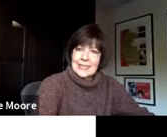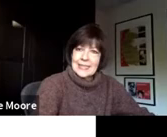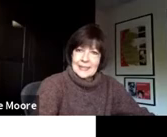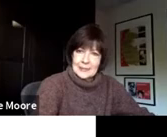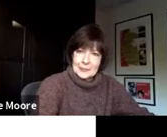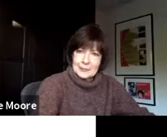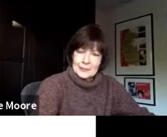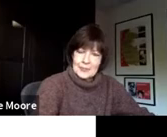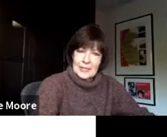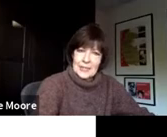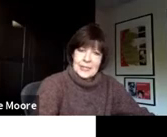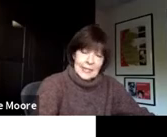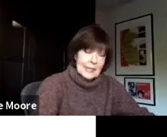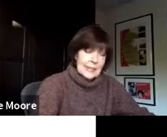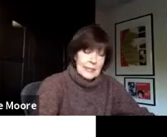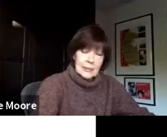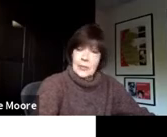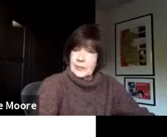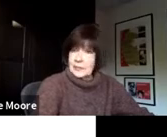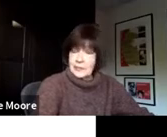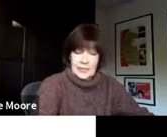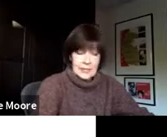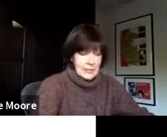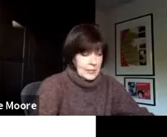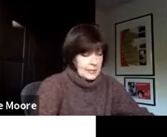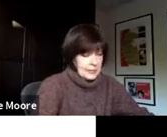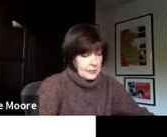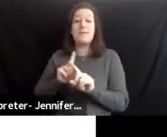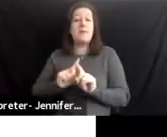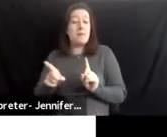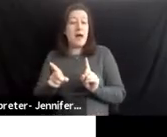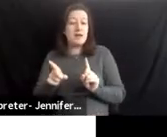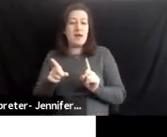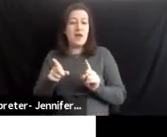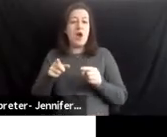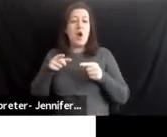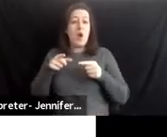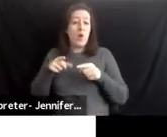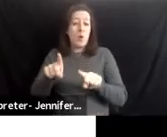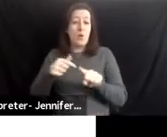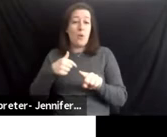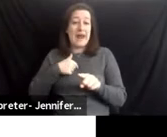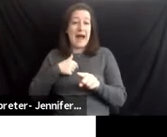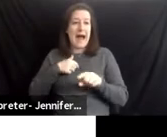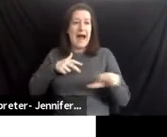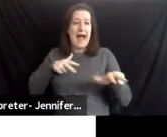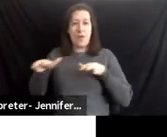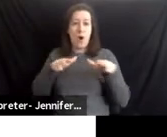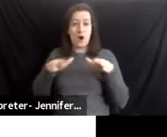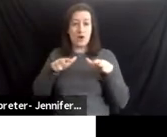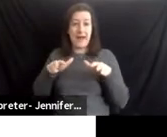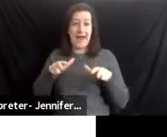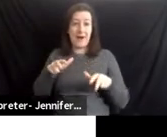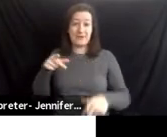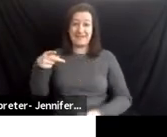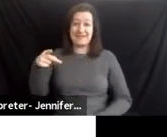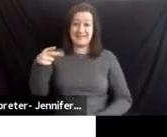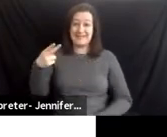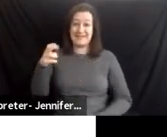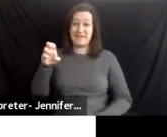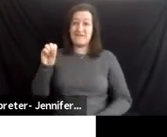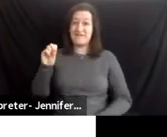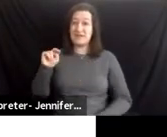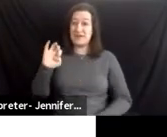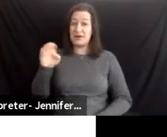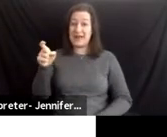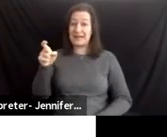design lesson. Sadly, as I walk around Phoenix on my daily walks, I don't see anyone wearing a mask. That's a